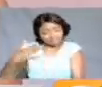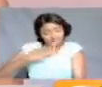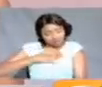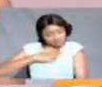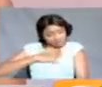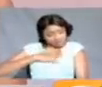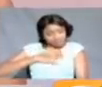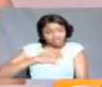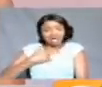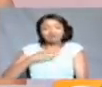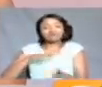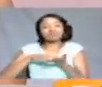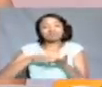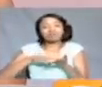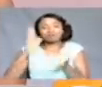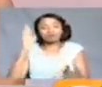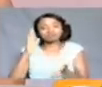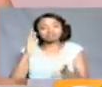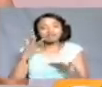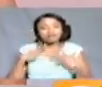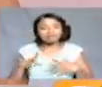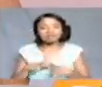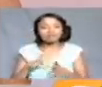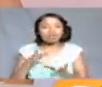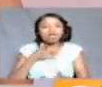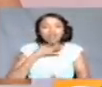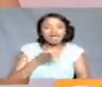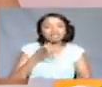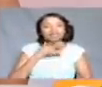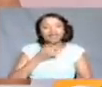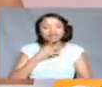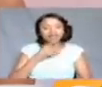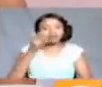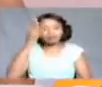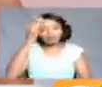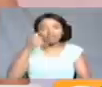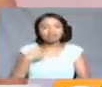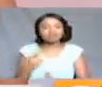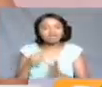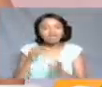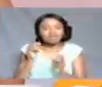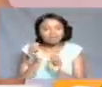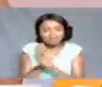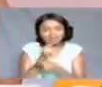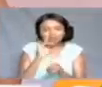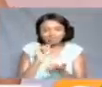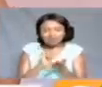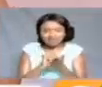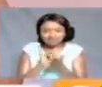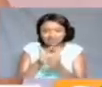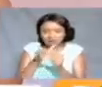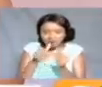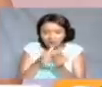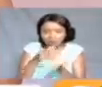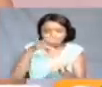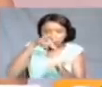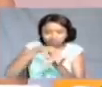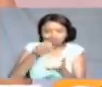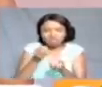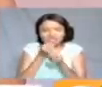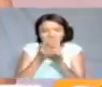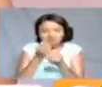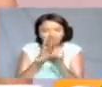the most clicks on it because I just made sure the content was very relevant to my audience, and I